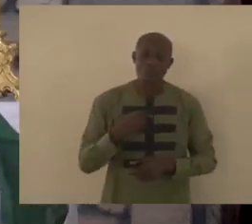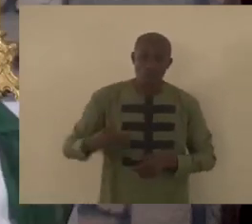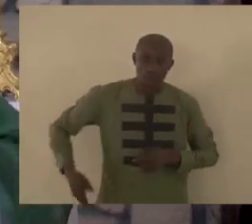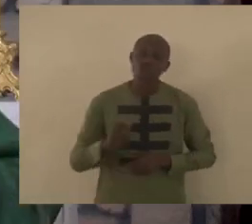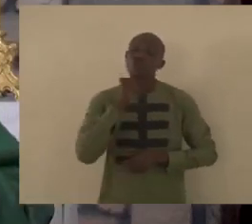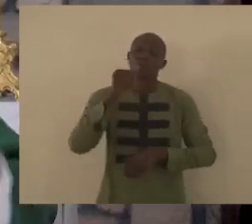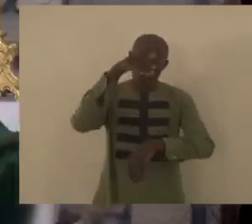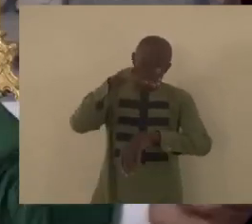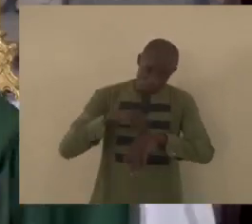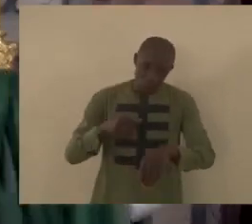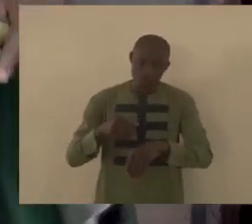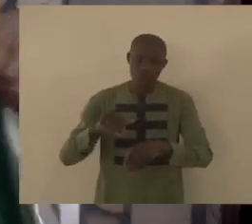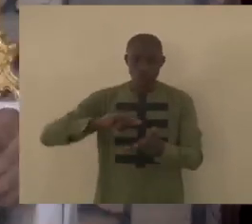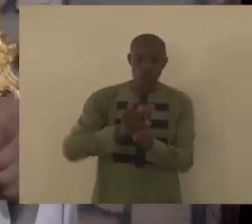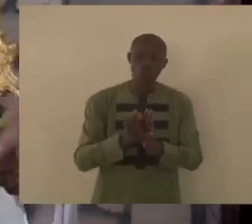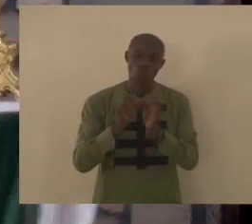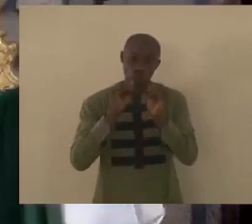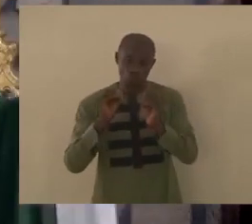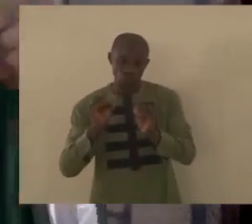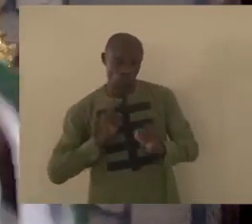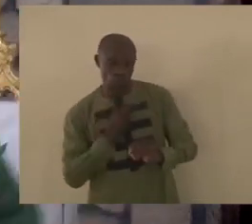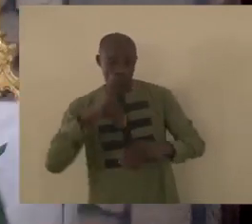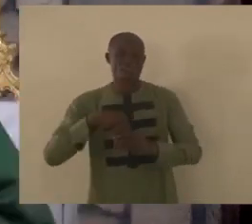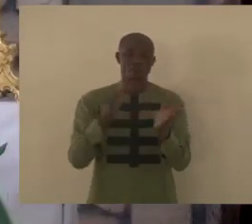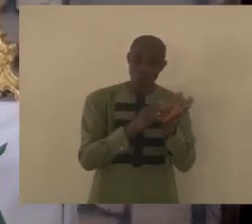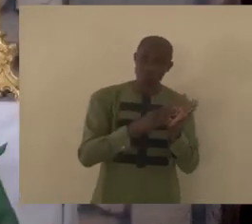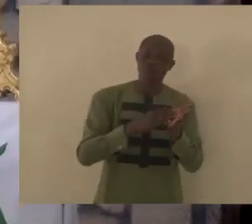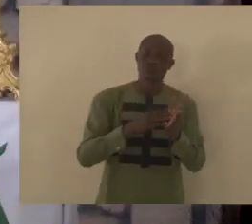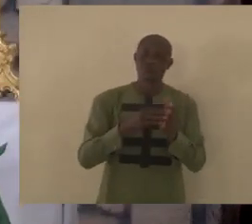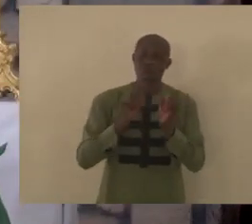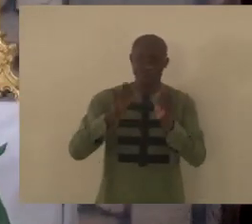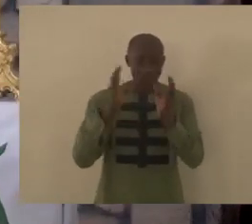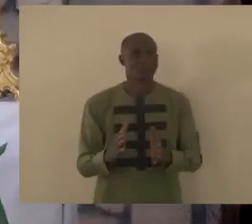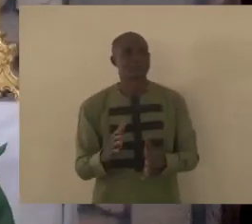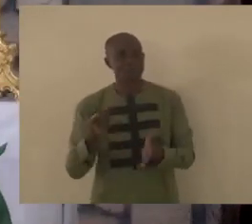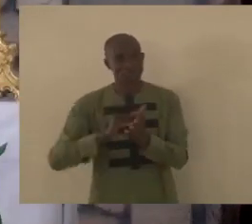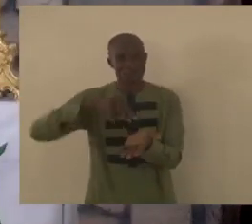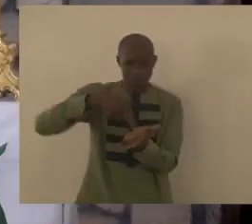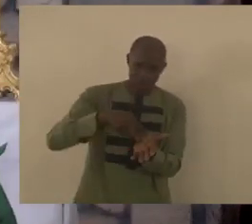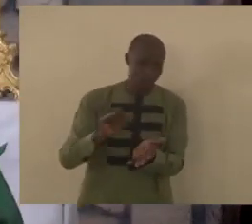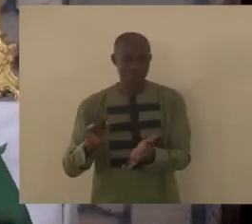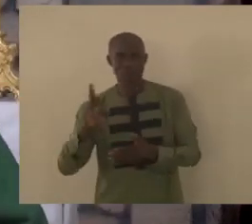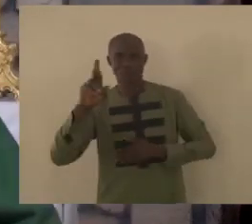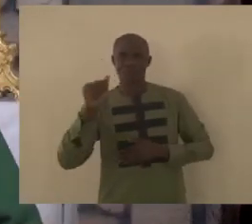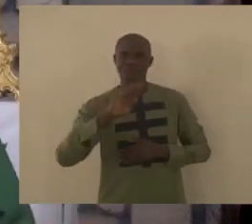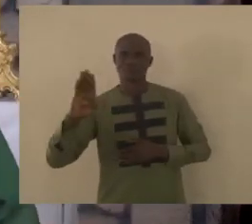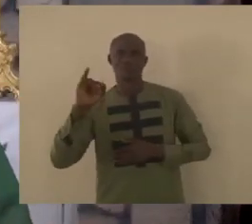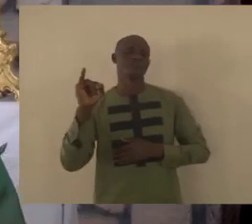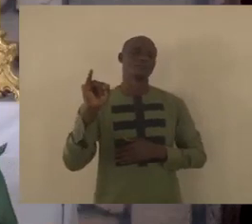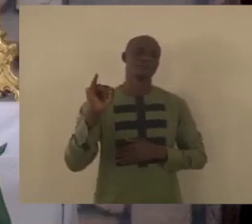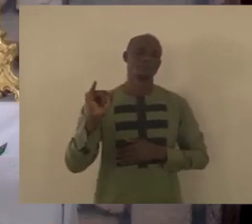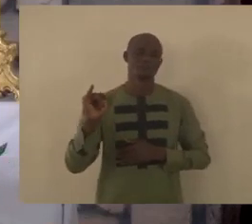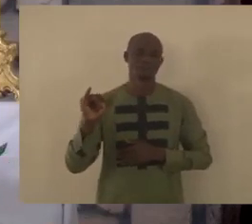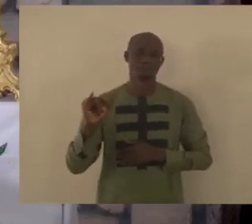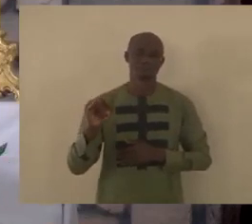shouldn't call those that taught us in school, we shouldn't call them teachers? That's the meaning of rabbi, teacher.